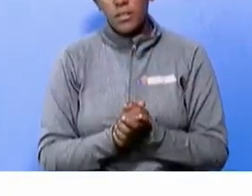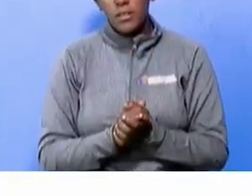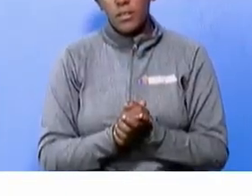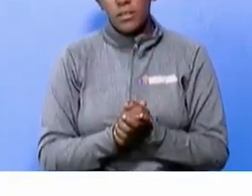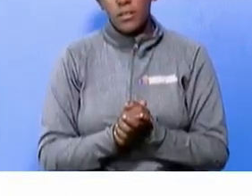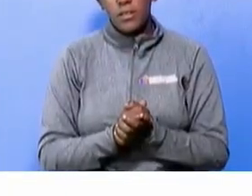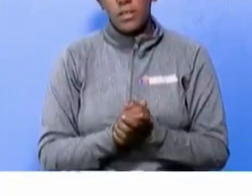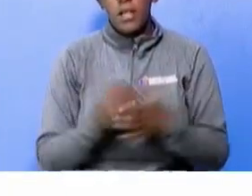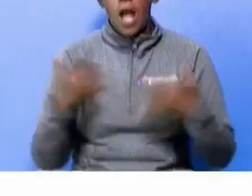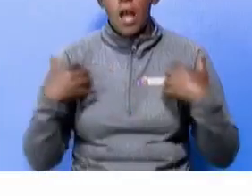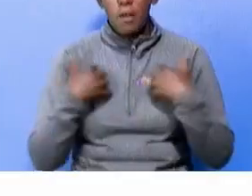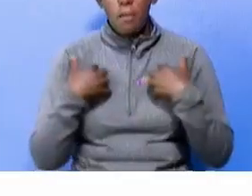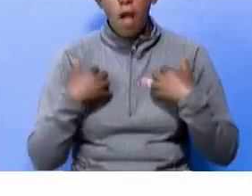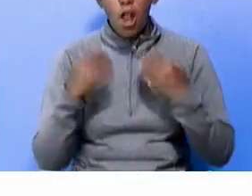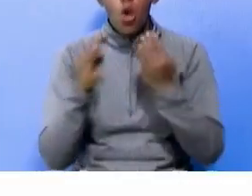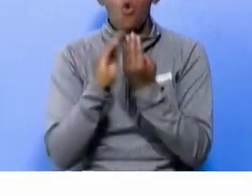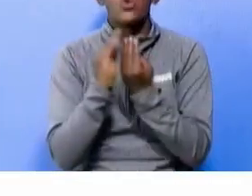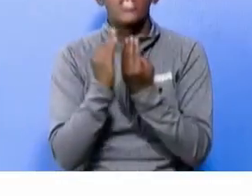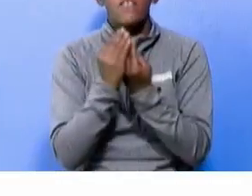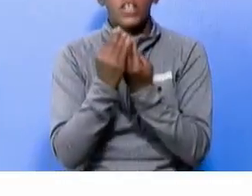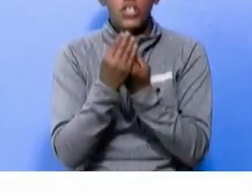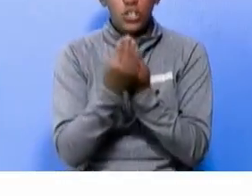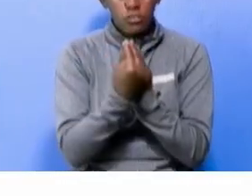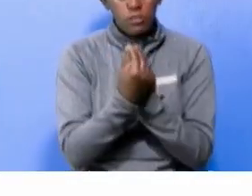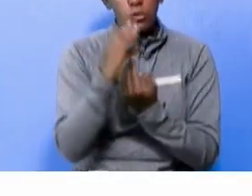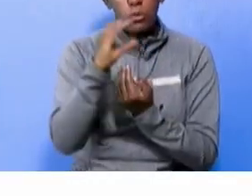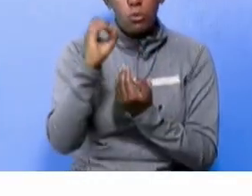animal conservation.